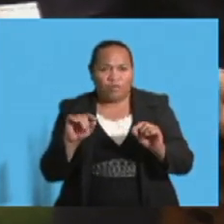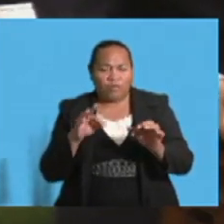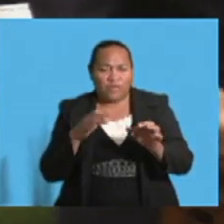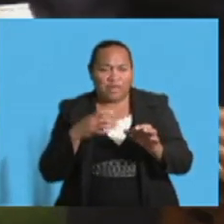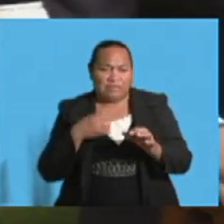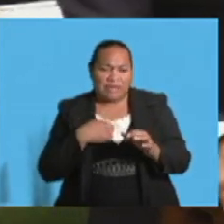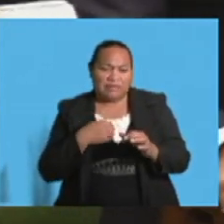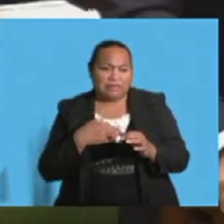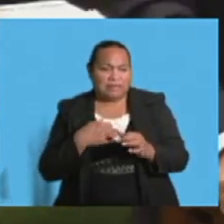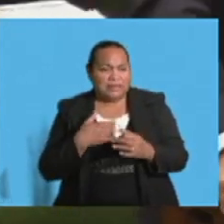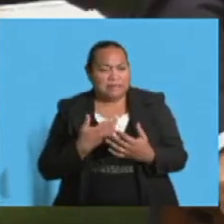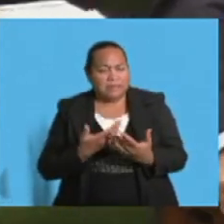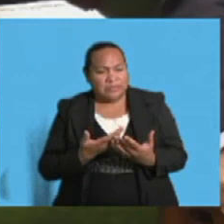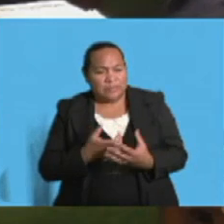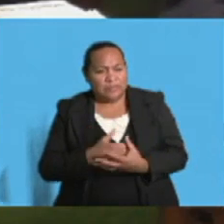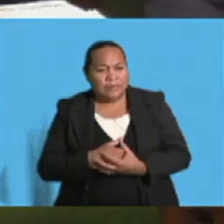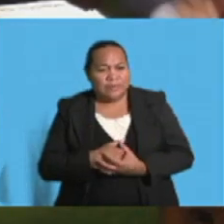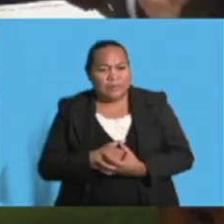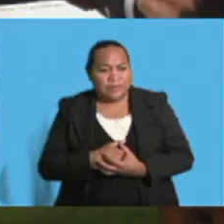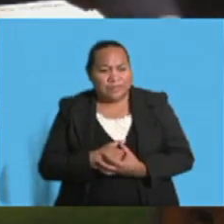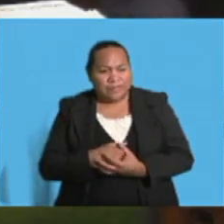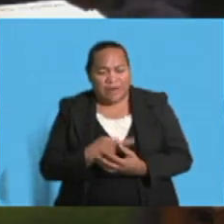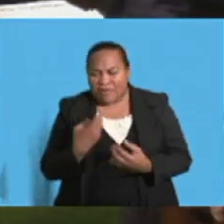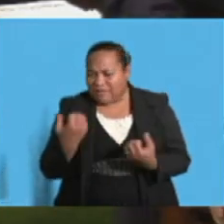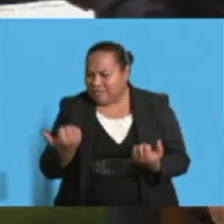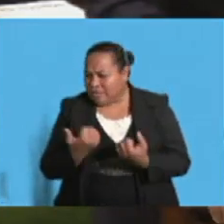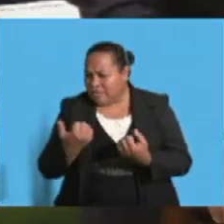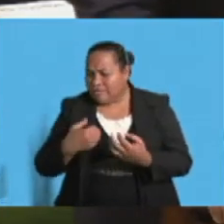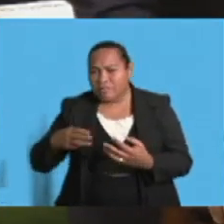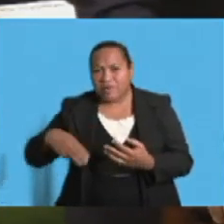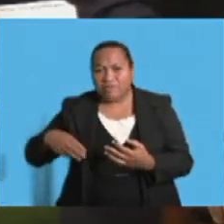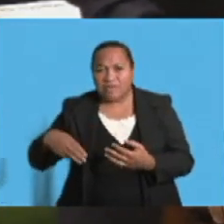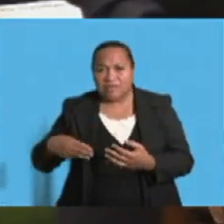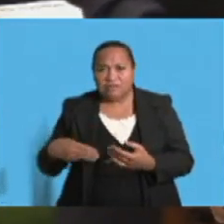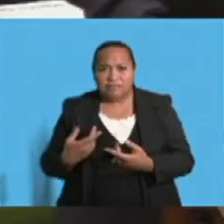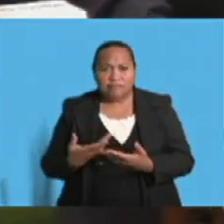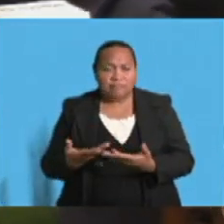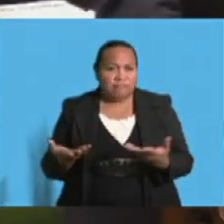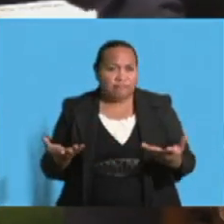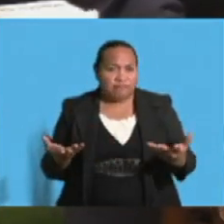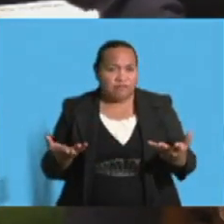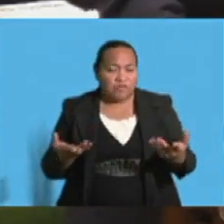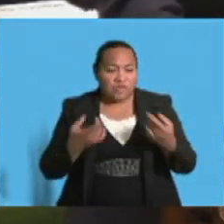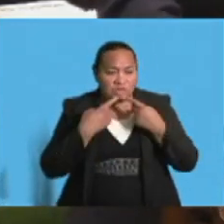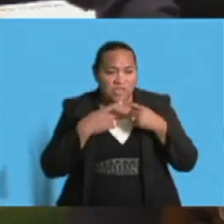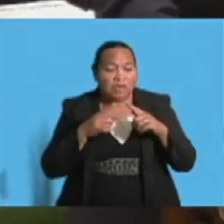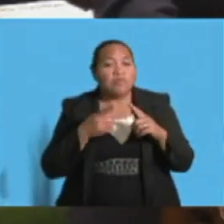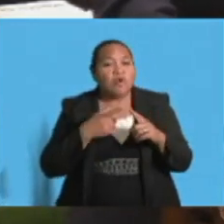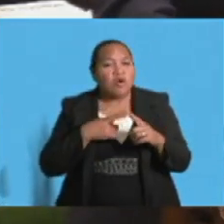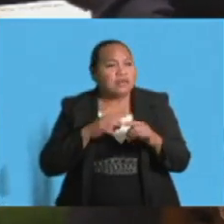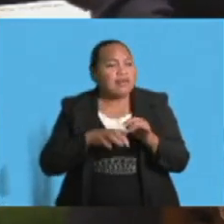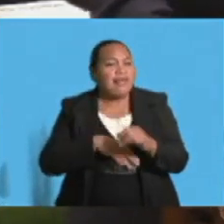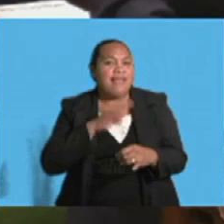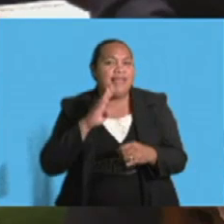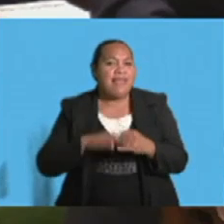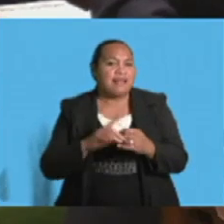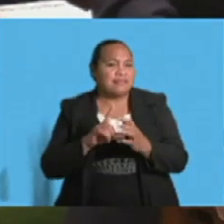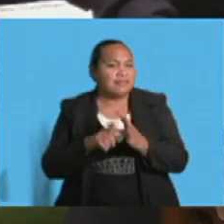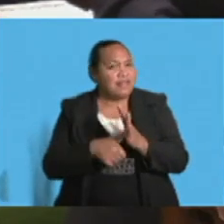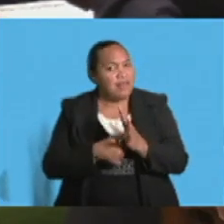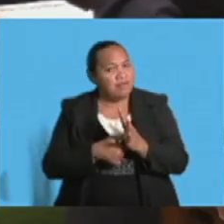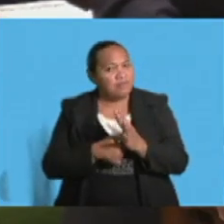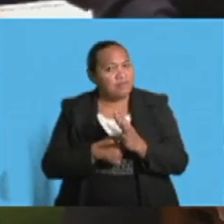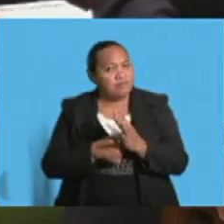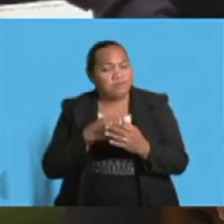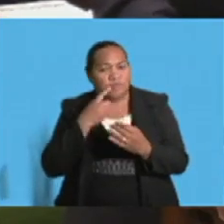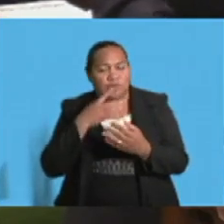Madam Speaker, is because this, as many members have highlighted, would be the last time that we'll have a budget delivered, and perhaps even the last time we may